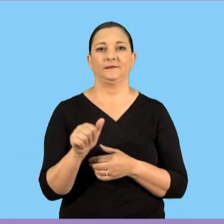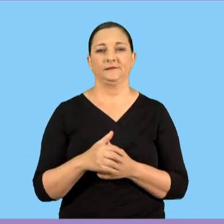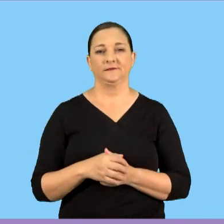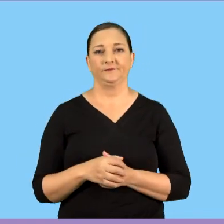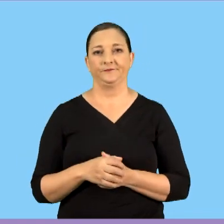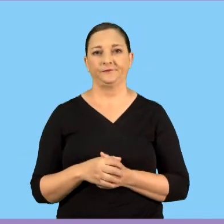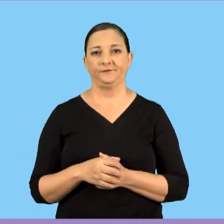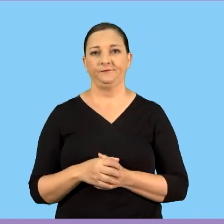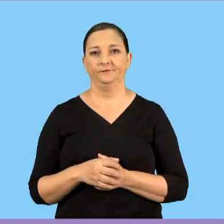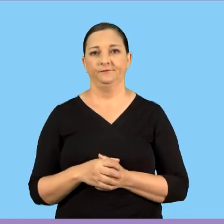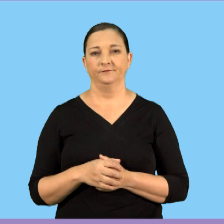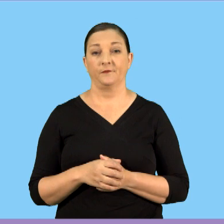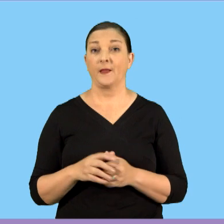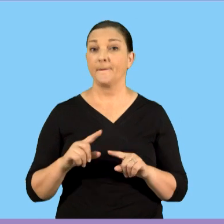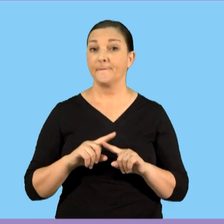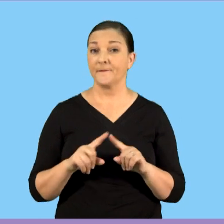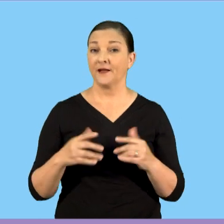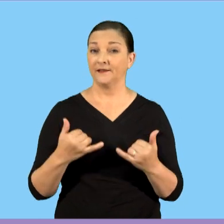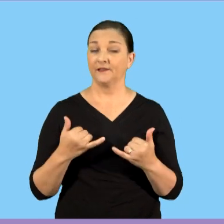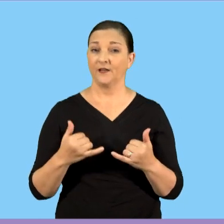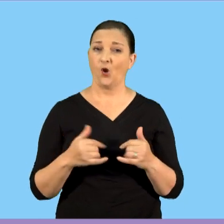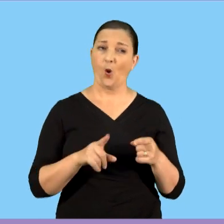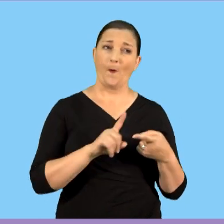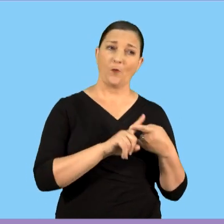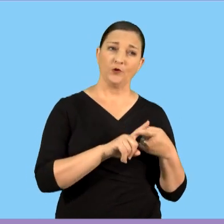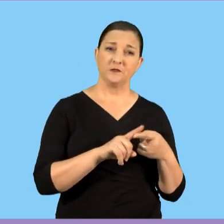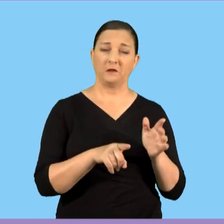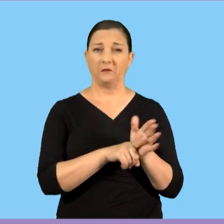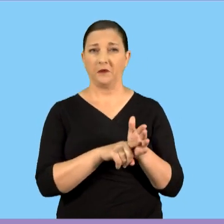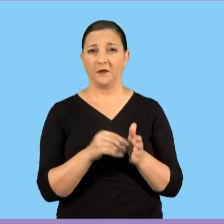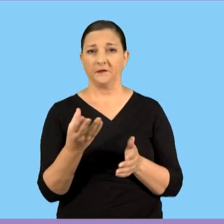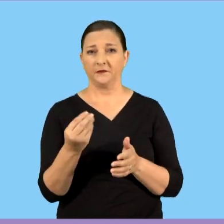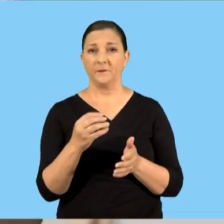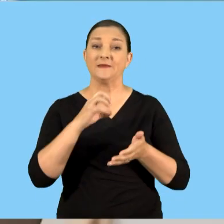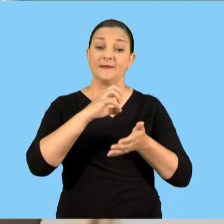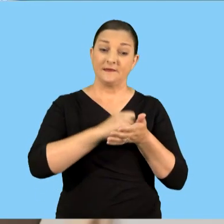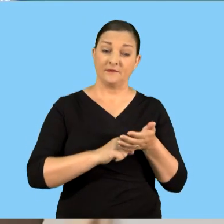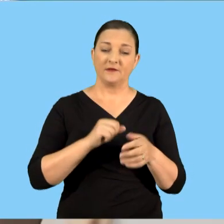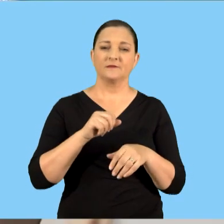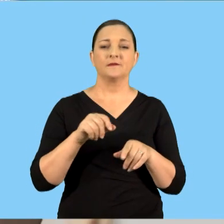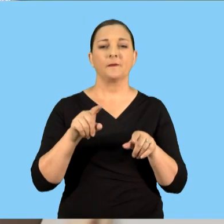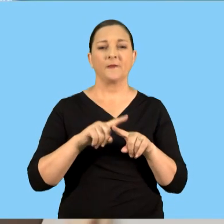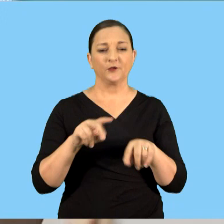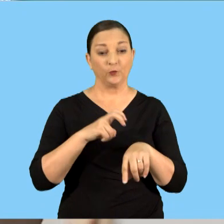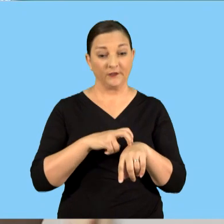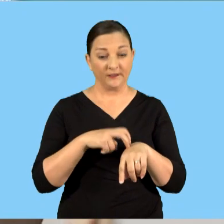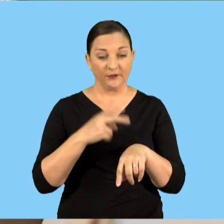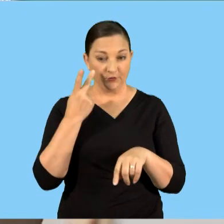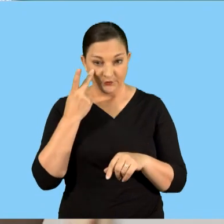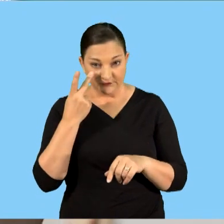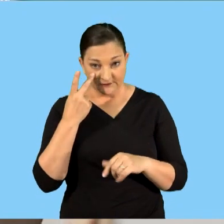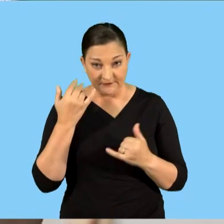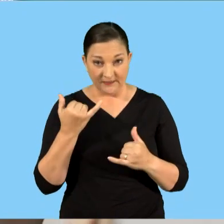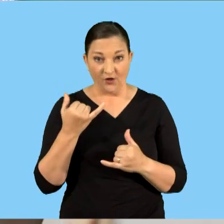if I am subtracting a positive number or a negative number, it is the same as me adding those two numbers, but